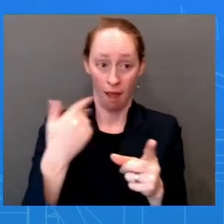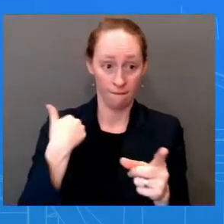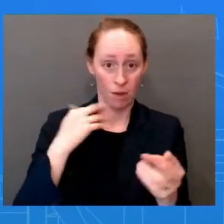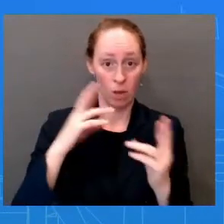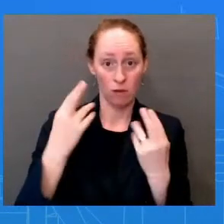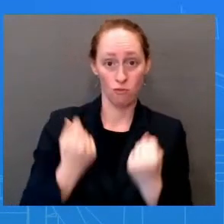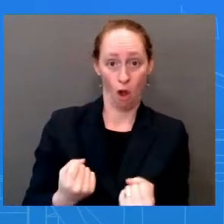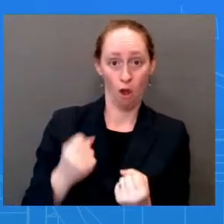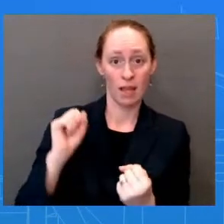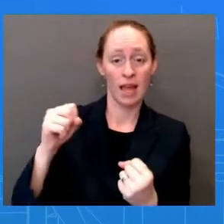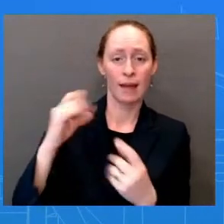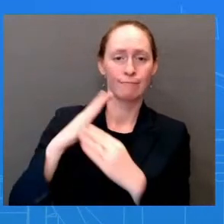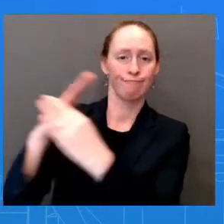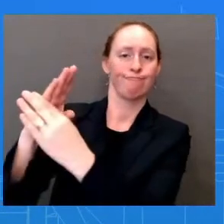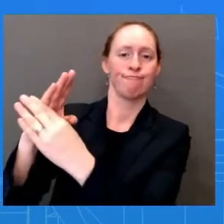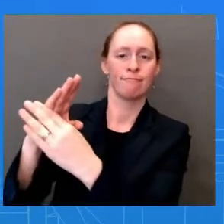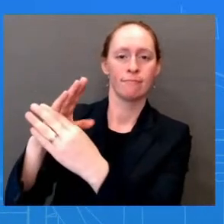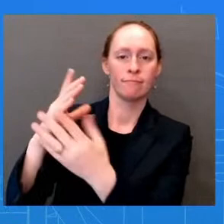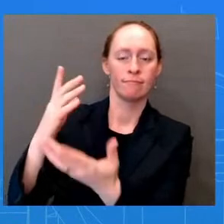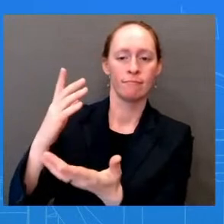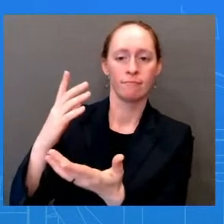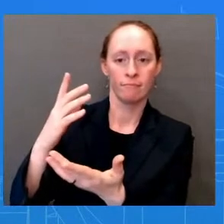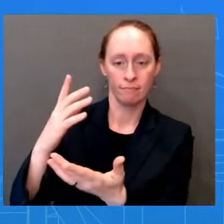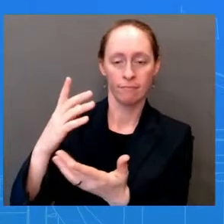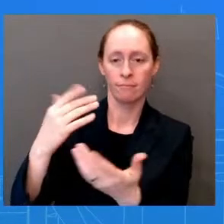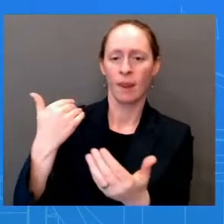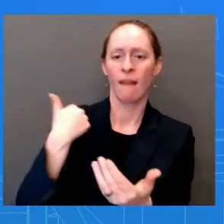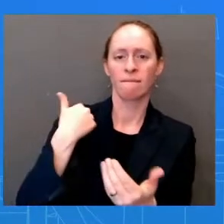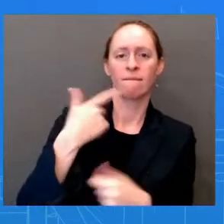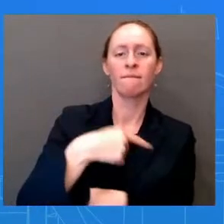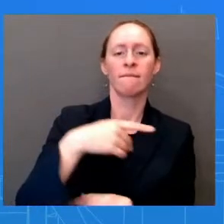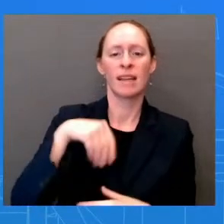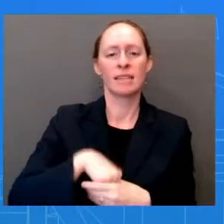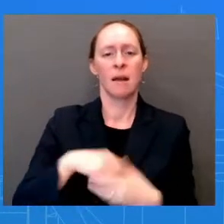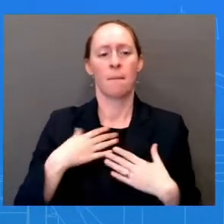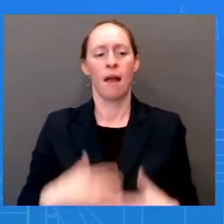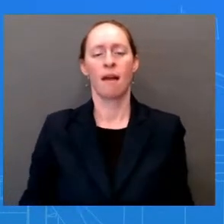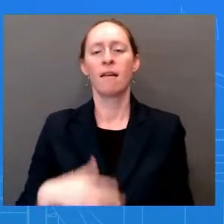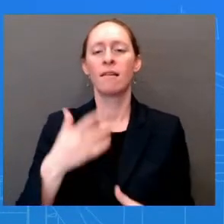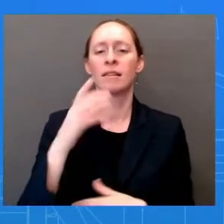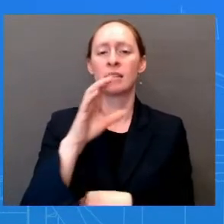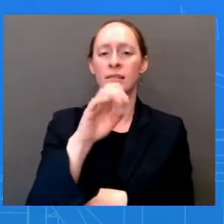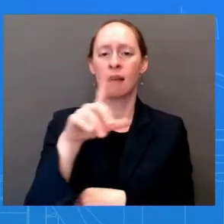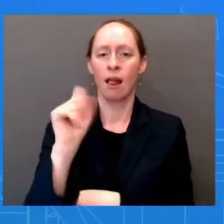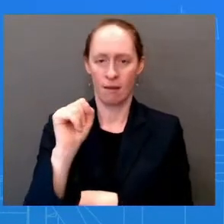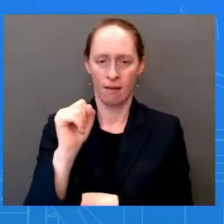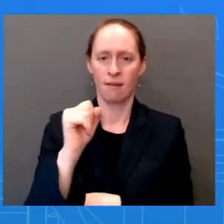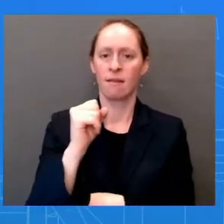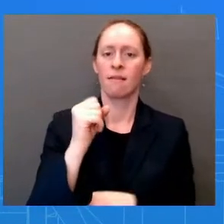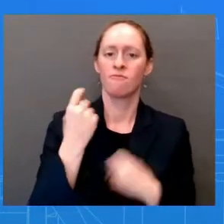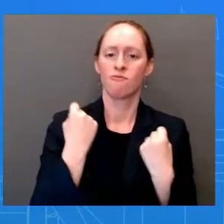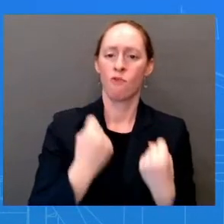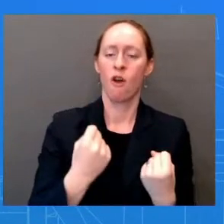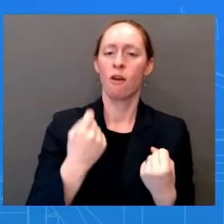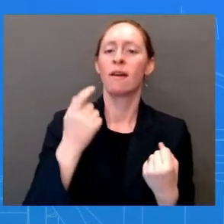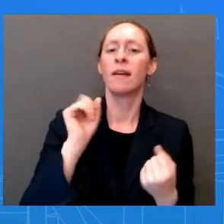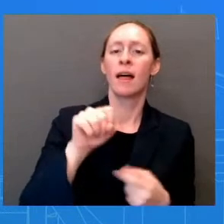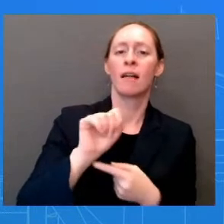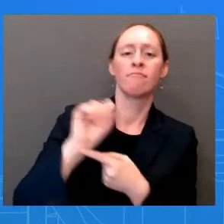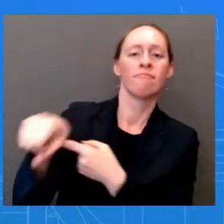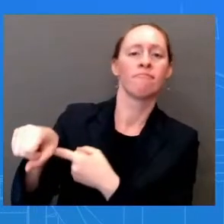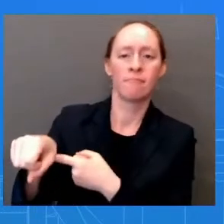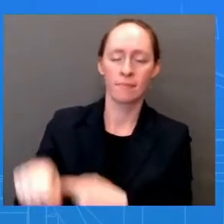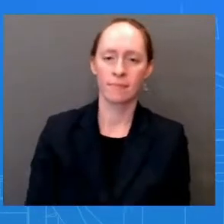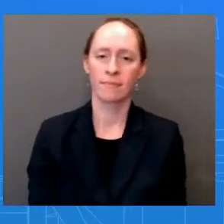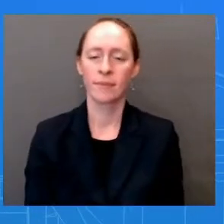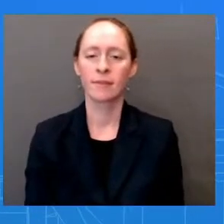best, and then it goes down a bit with one, it goes down with BQ 1.1, it goes down even more with XBB. It doesn't